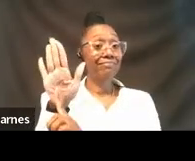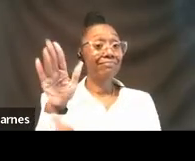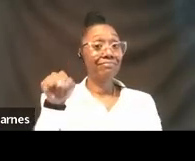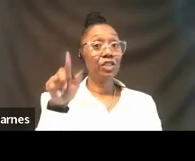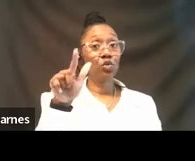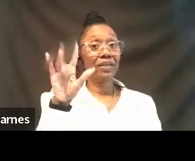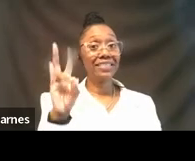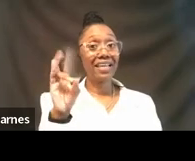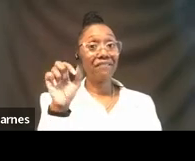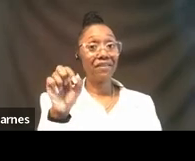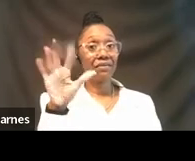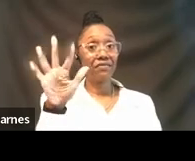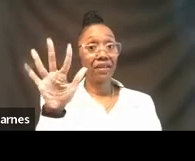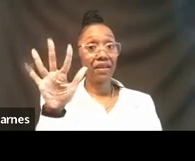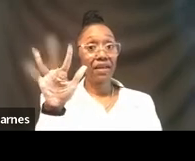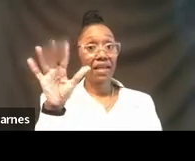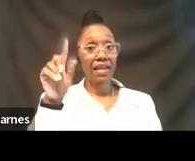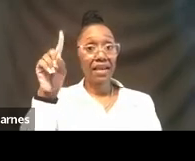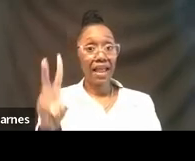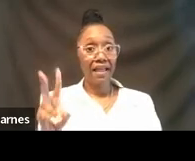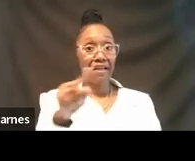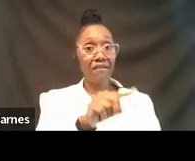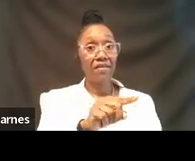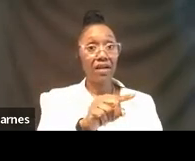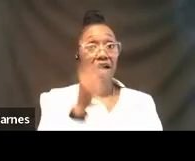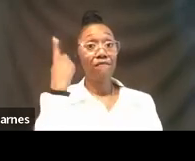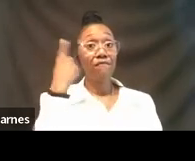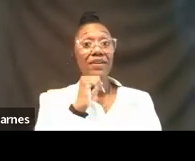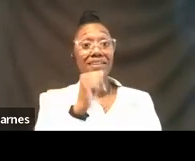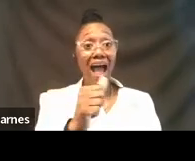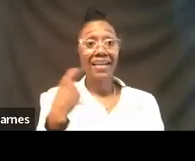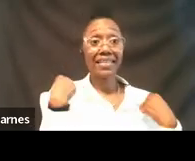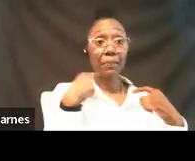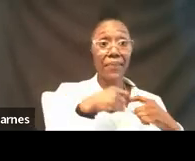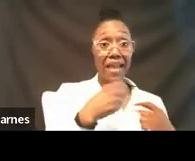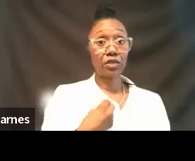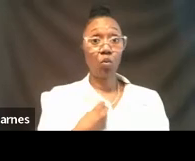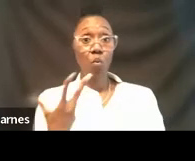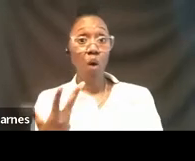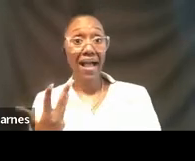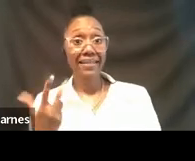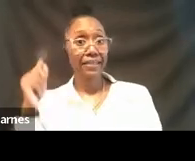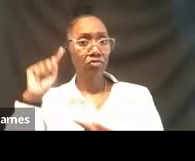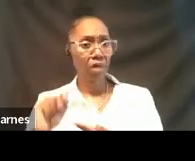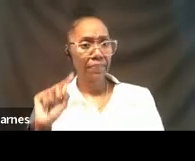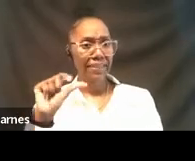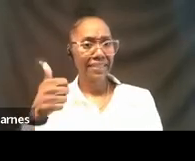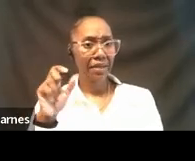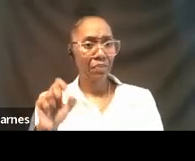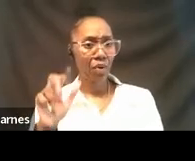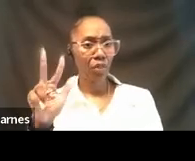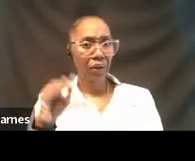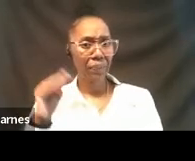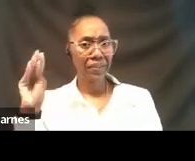for non-Hispanic whites, that number drops down immensely to 10.3%. That is significant. That's a